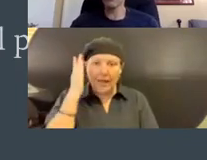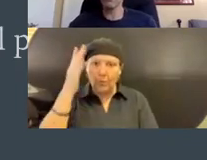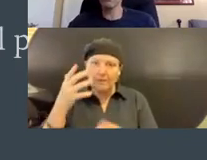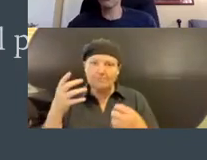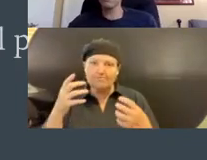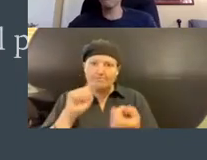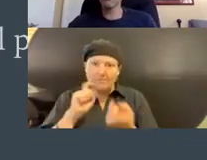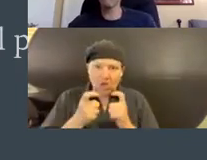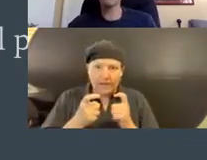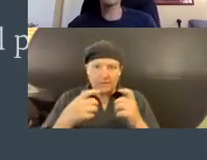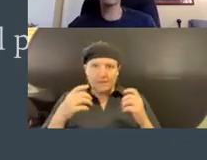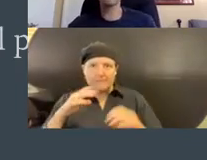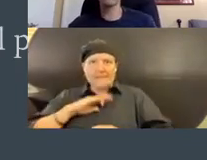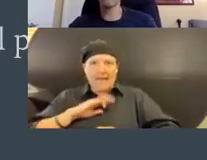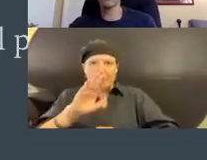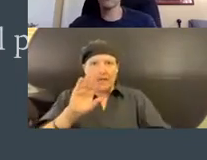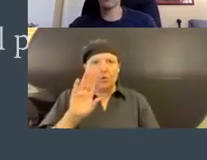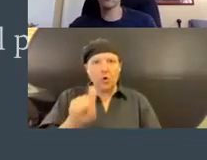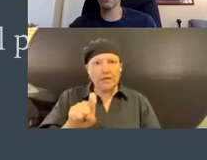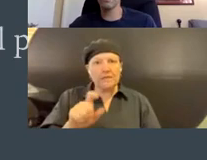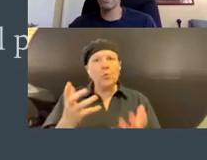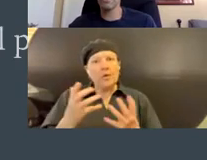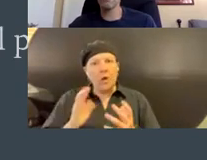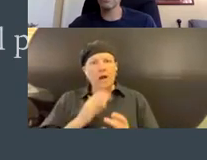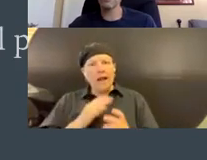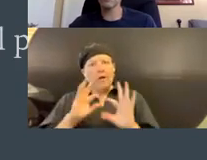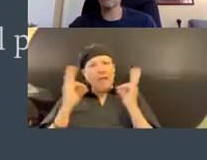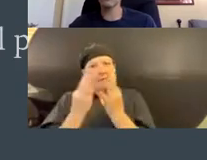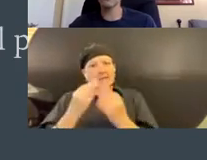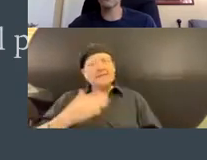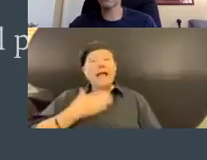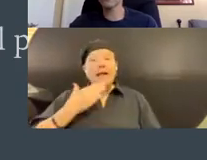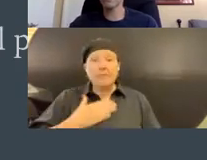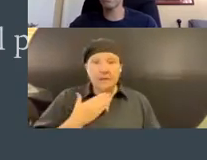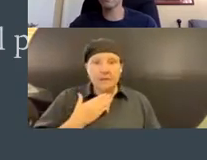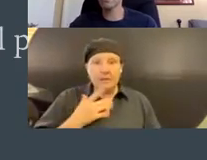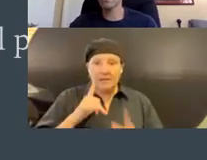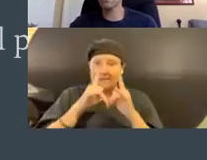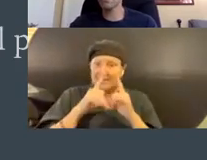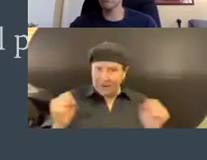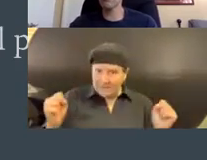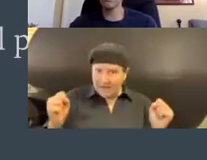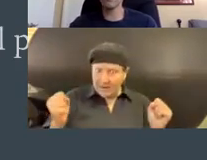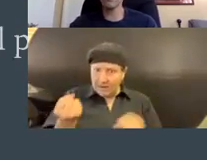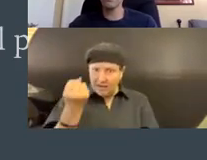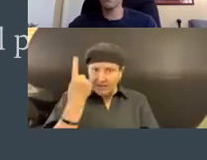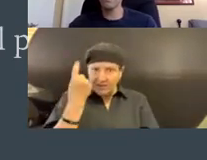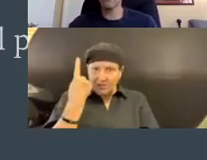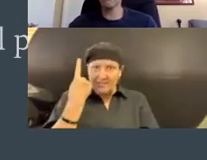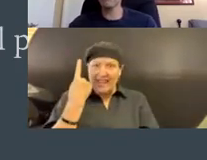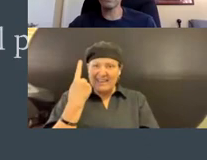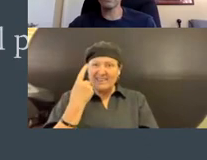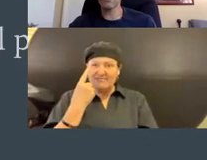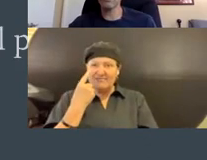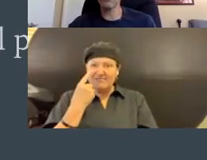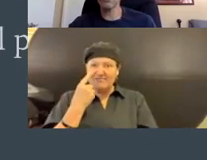that we keep all of our families happy with the work that we're doing. But at the same time, understanding, as I said in the opening letter,